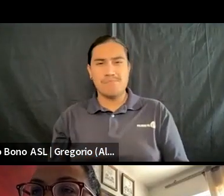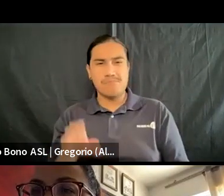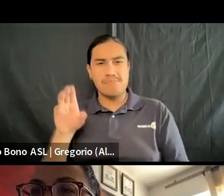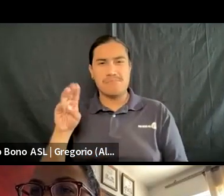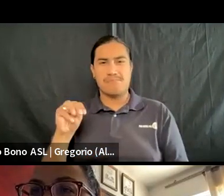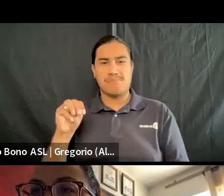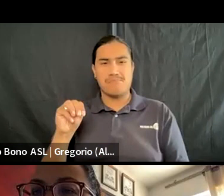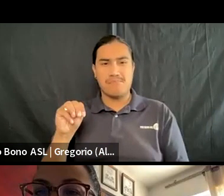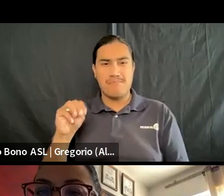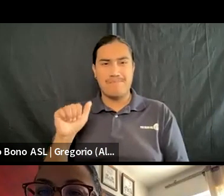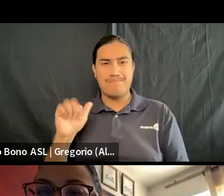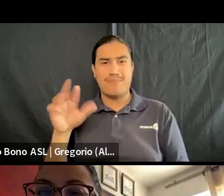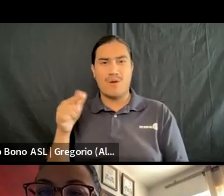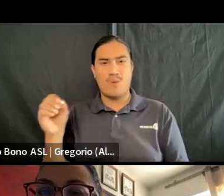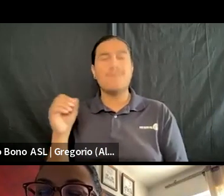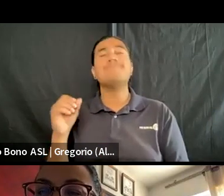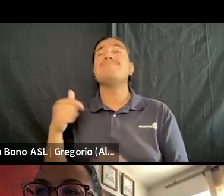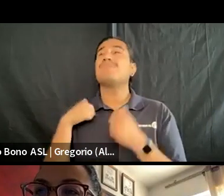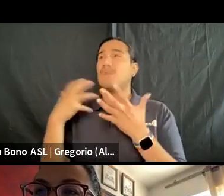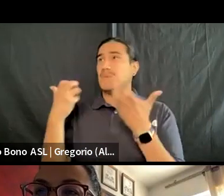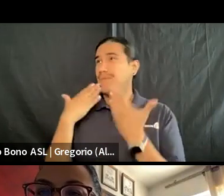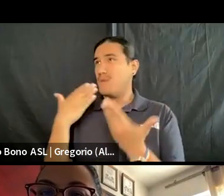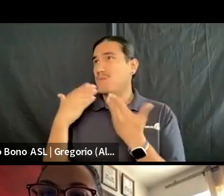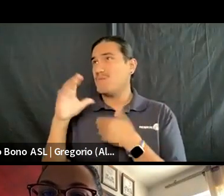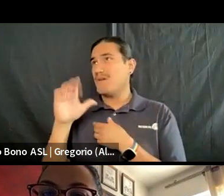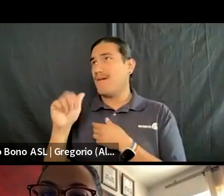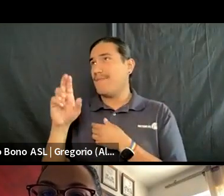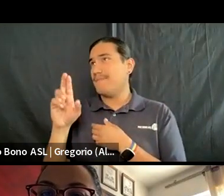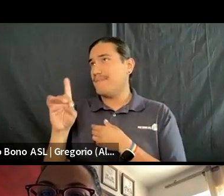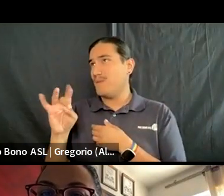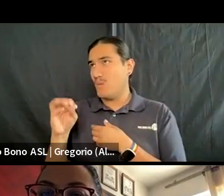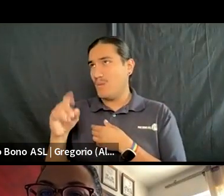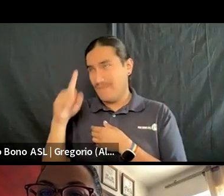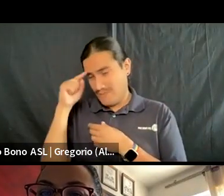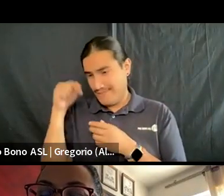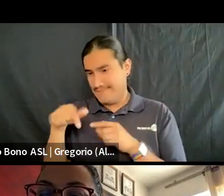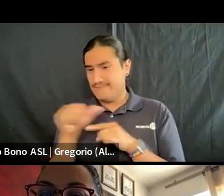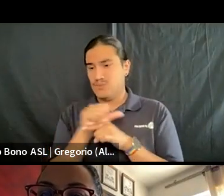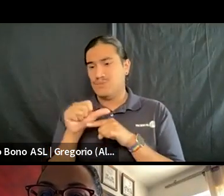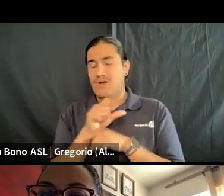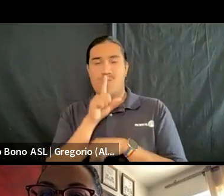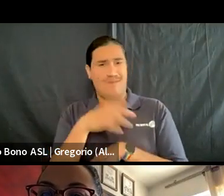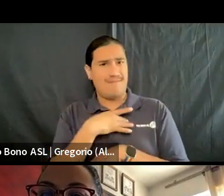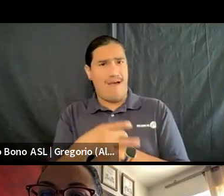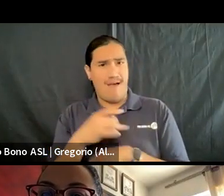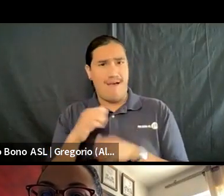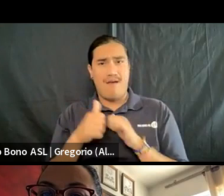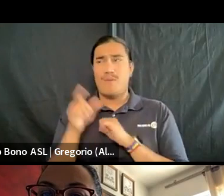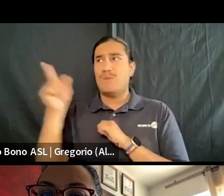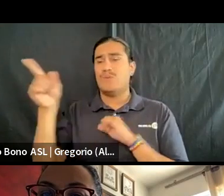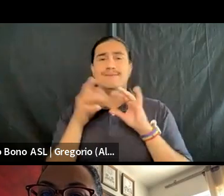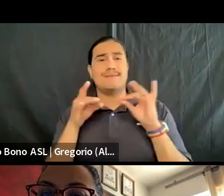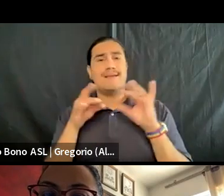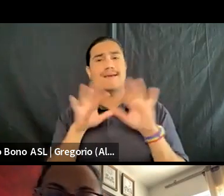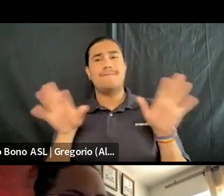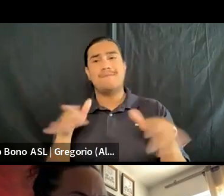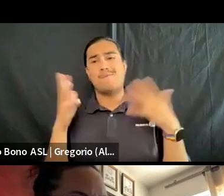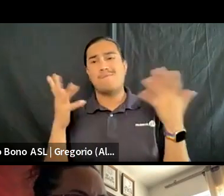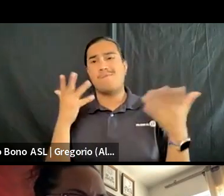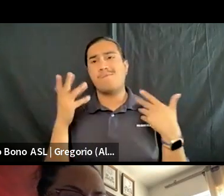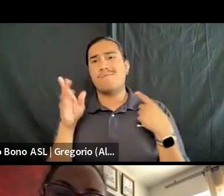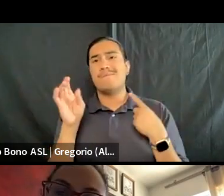thank you, Cándido, for this exercise. It was great. I especially like the way you said